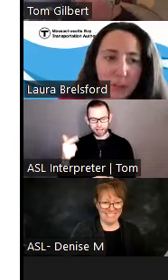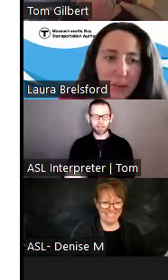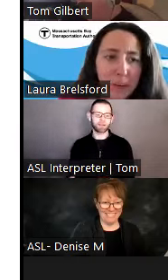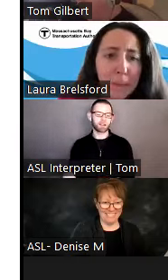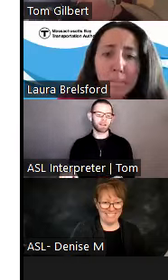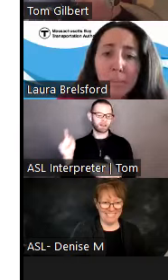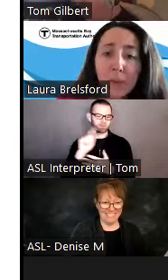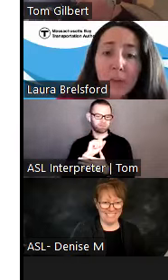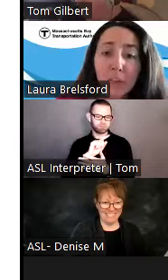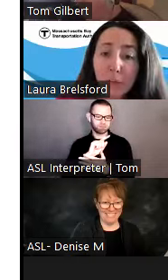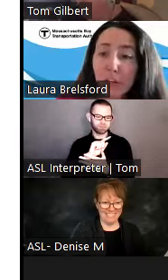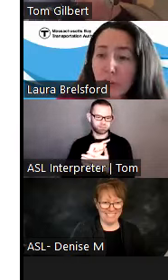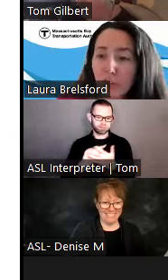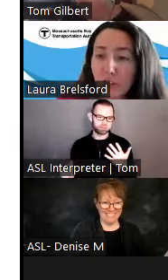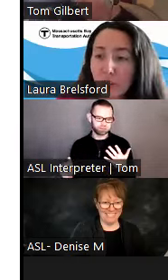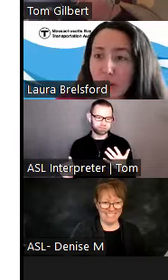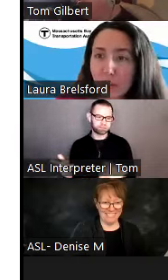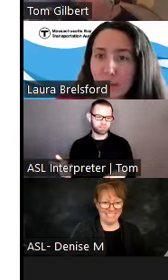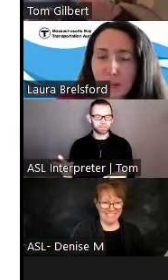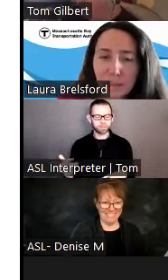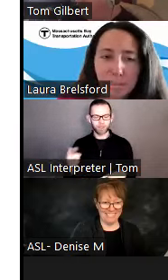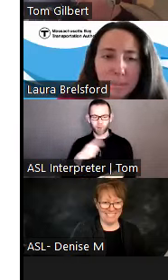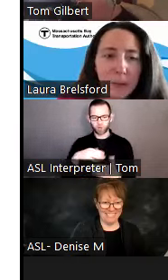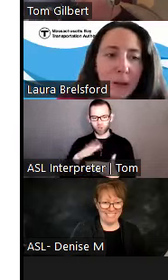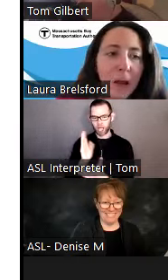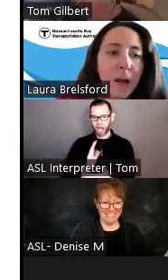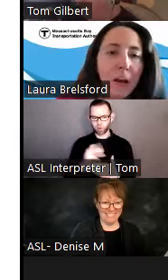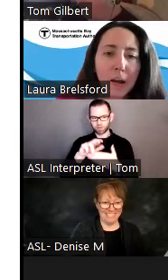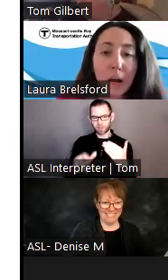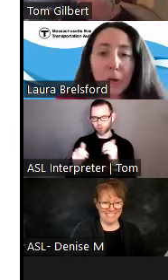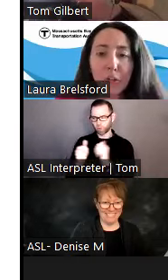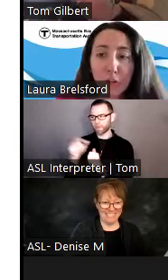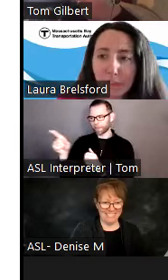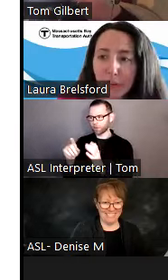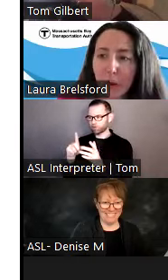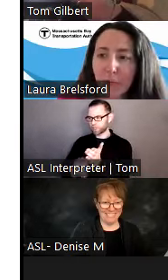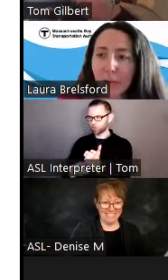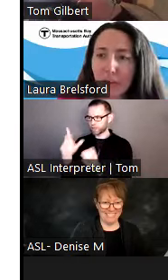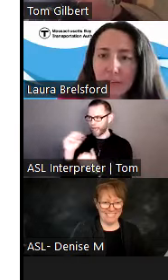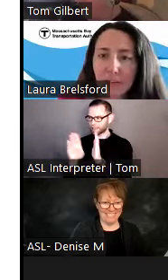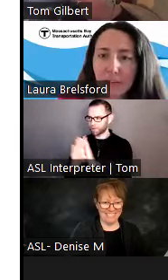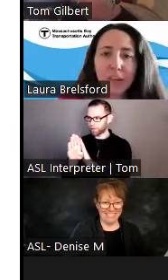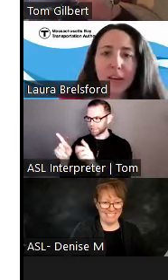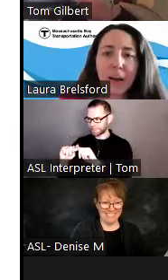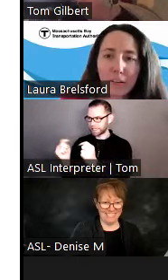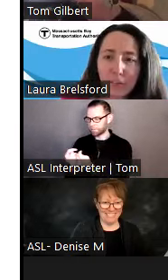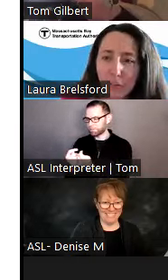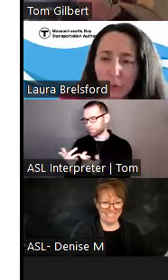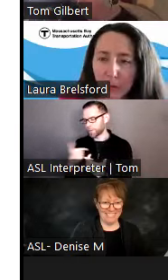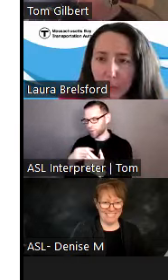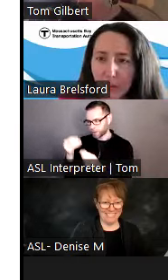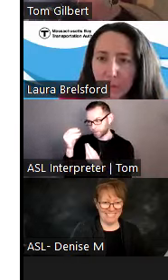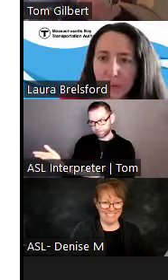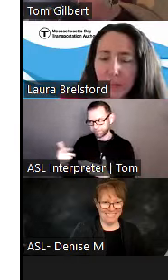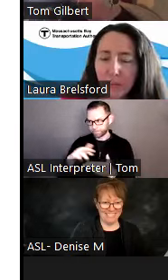with the research and development team. I want to assure everyone that this is not the end of the